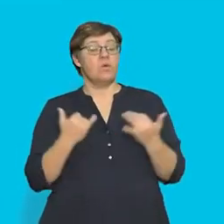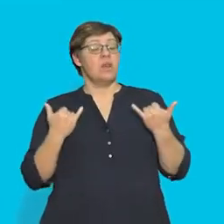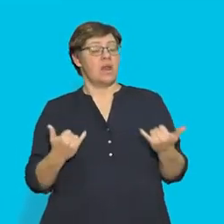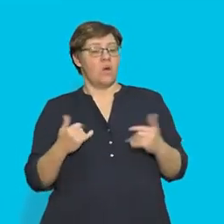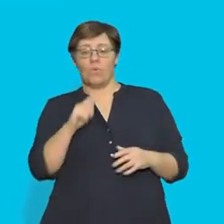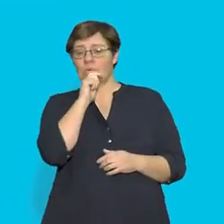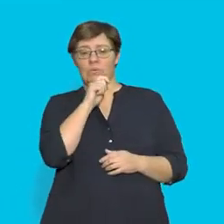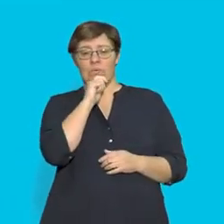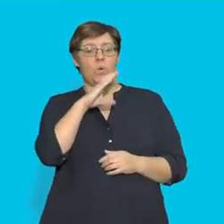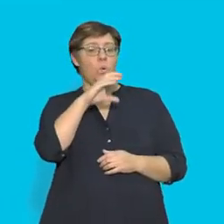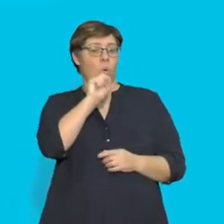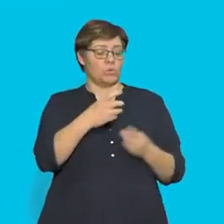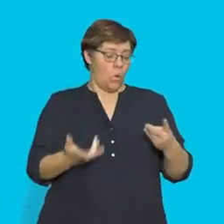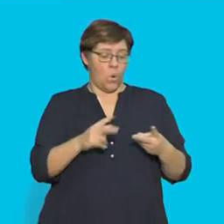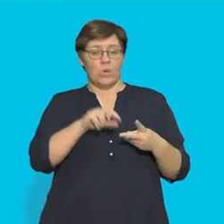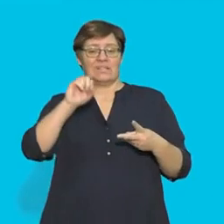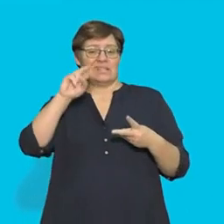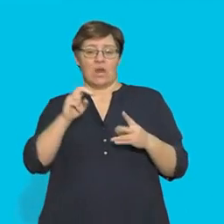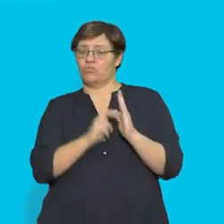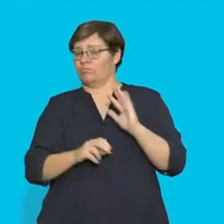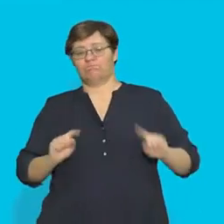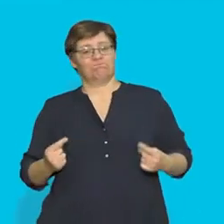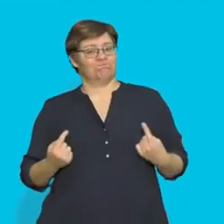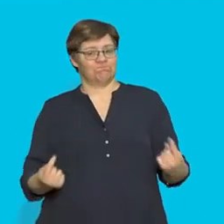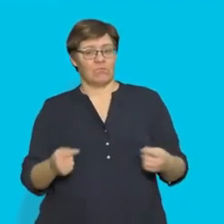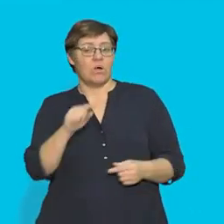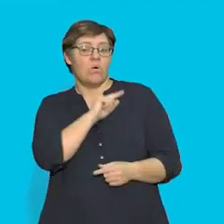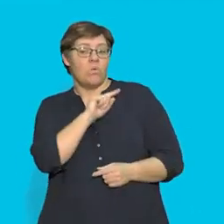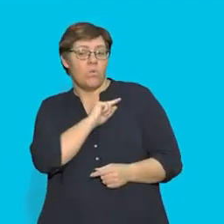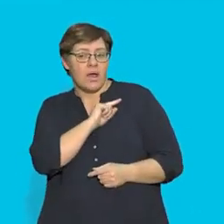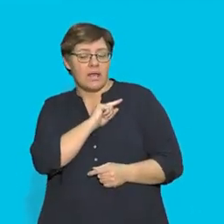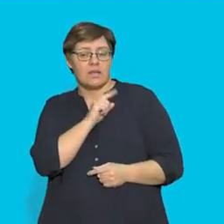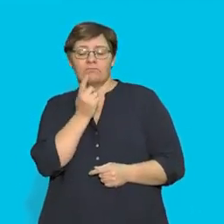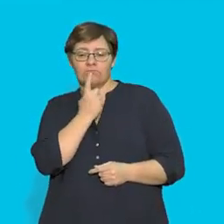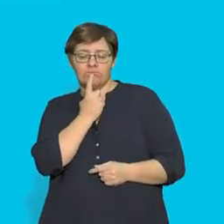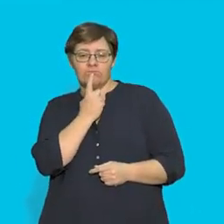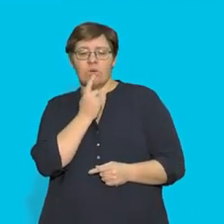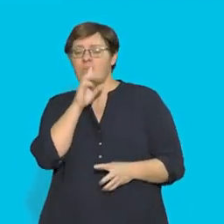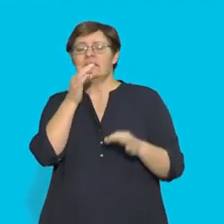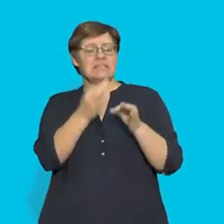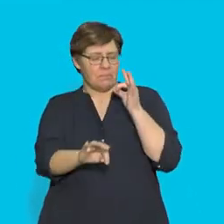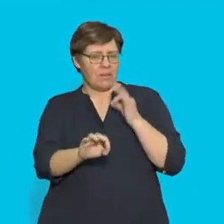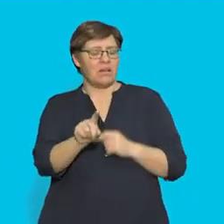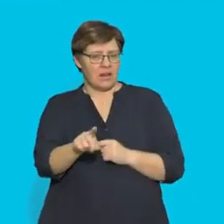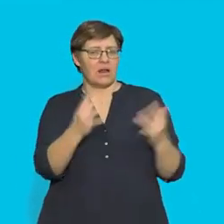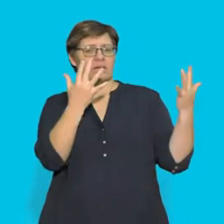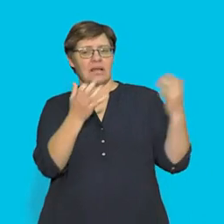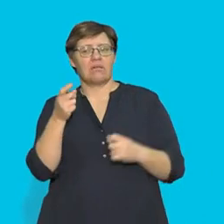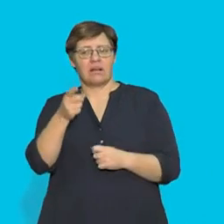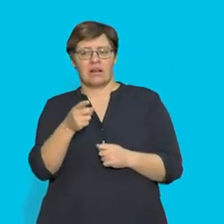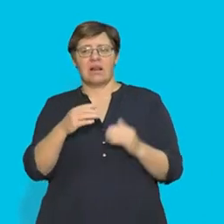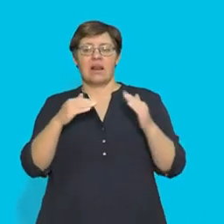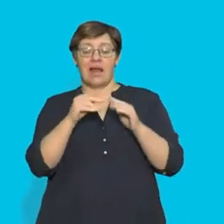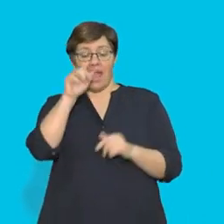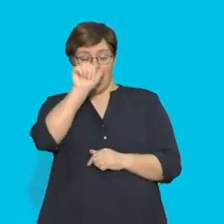sides, which means at the moment we cannot use cos rule or sine rule. But because we have two angles, we know it's pretty